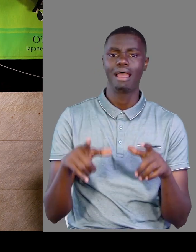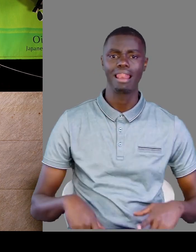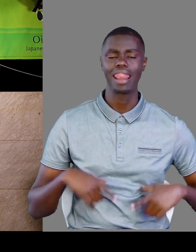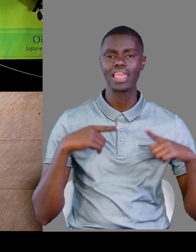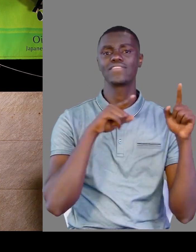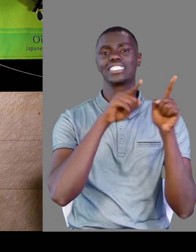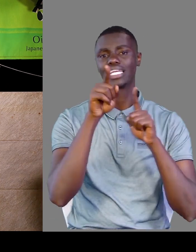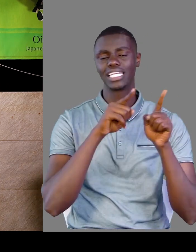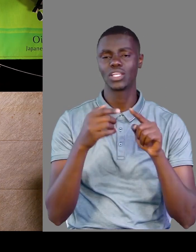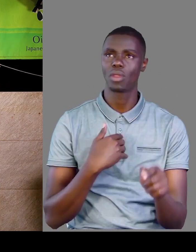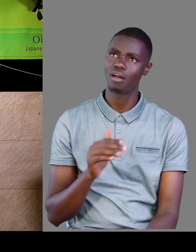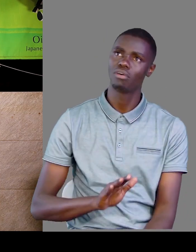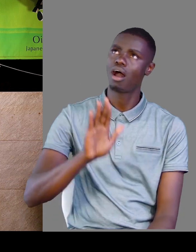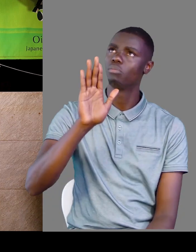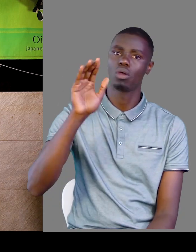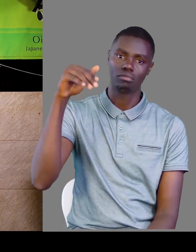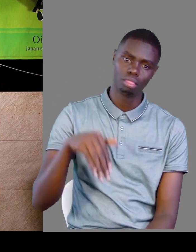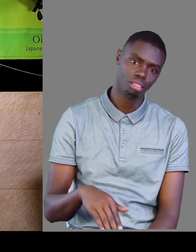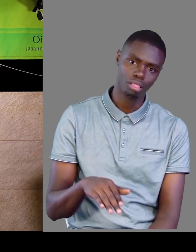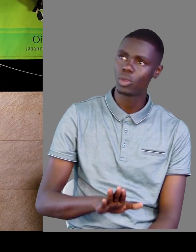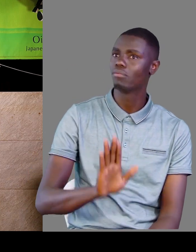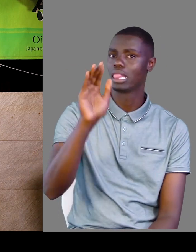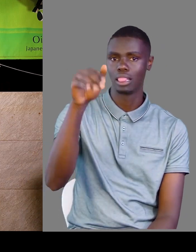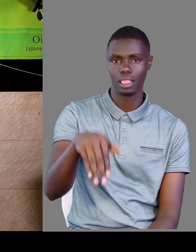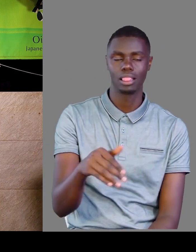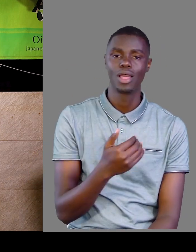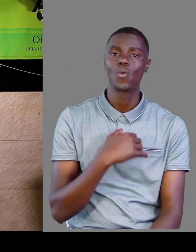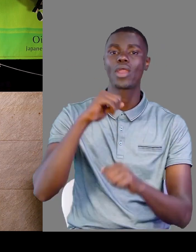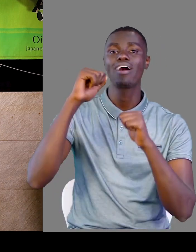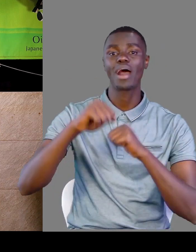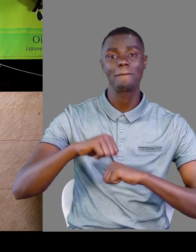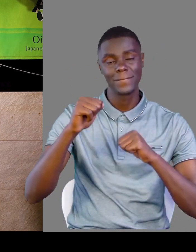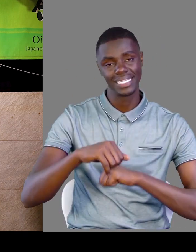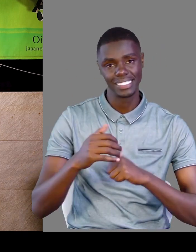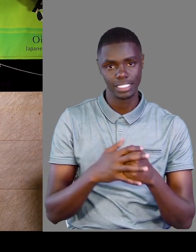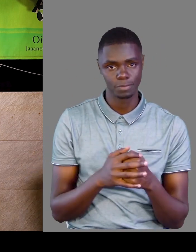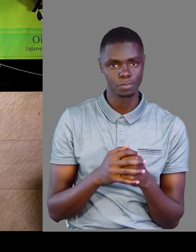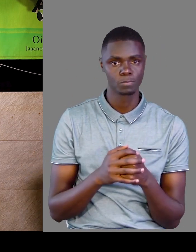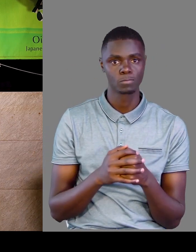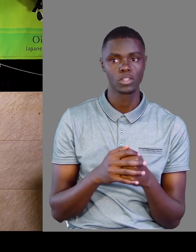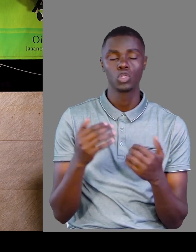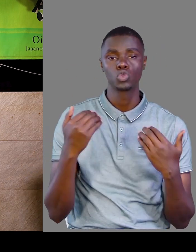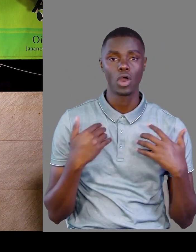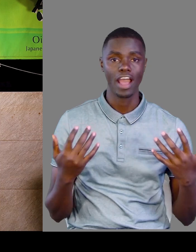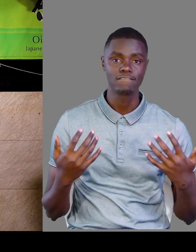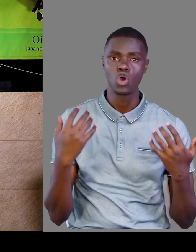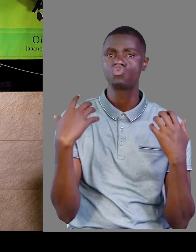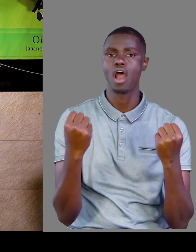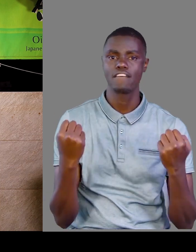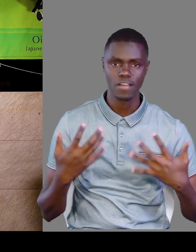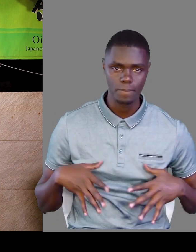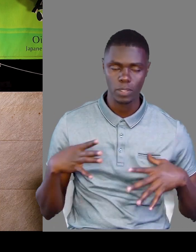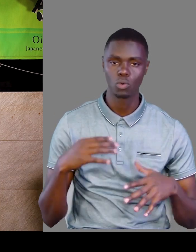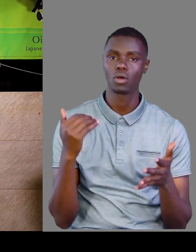is a journey. There are ups, there are downs. So this ability to be able to have people that have